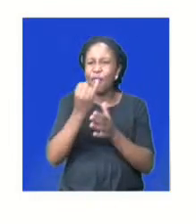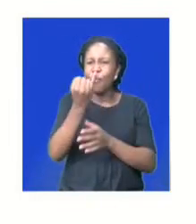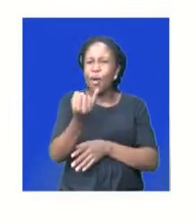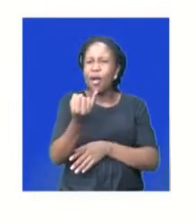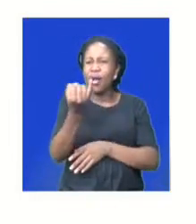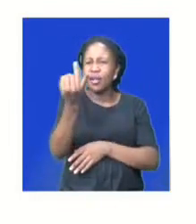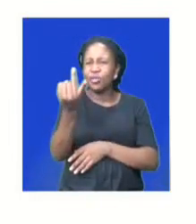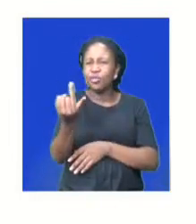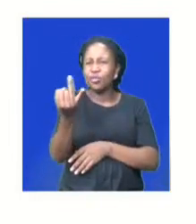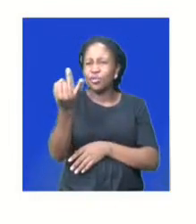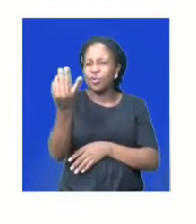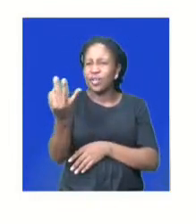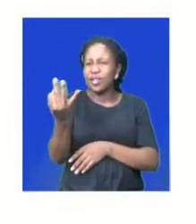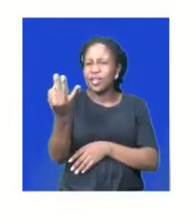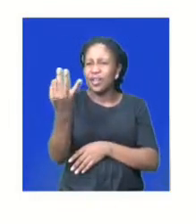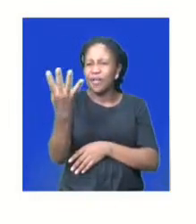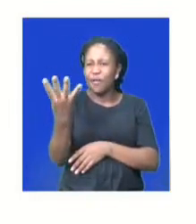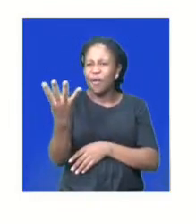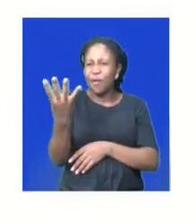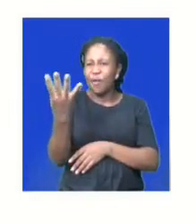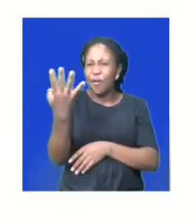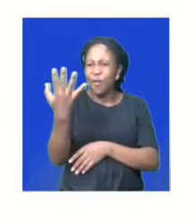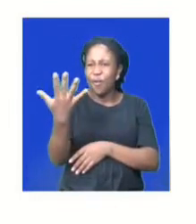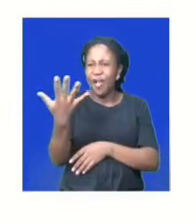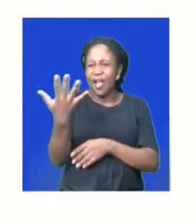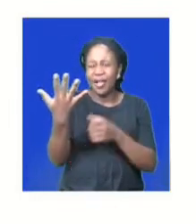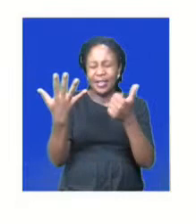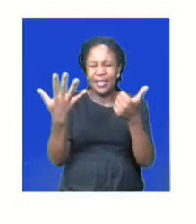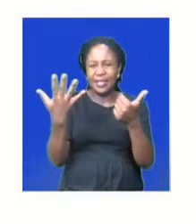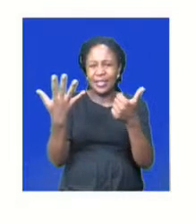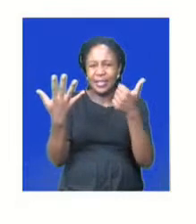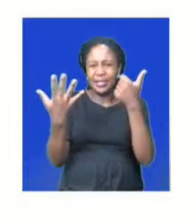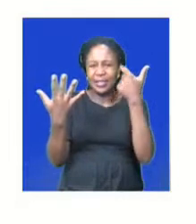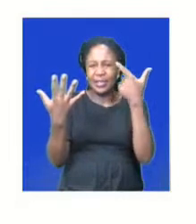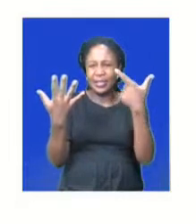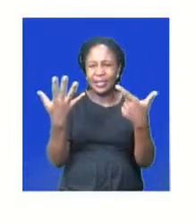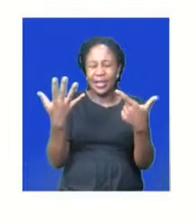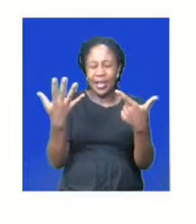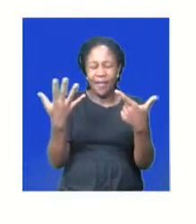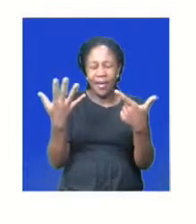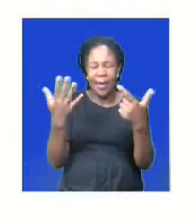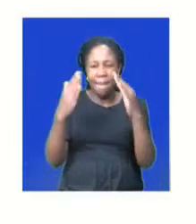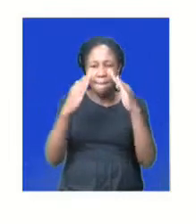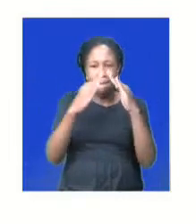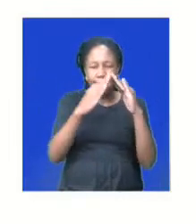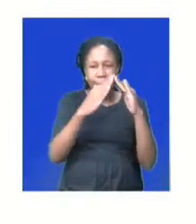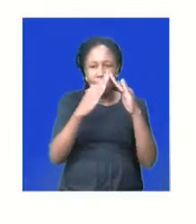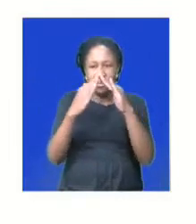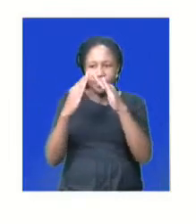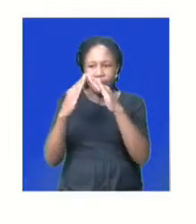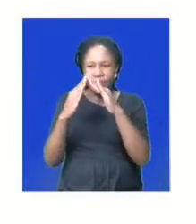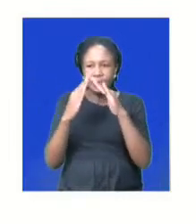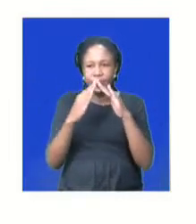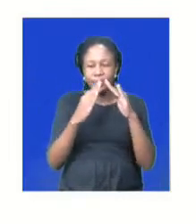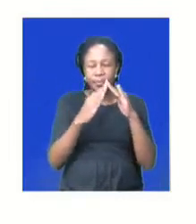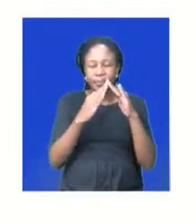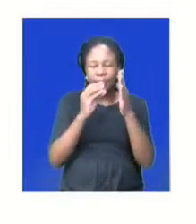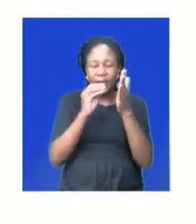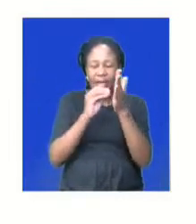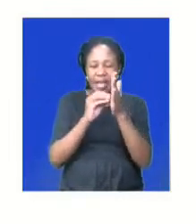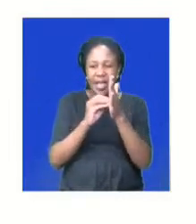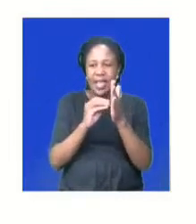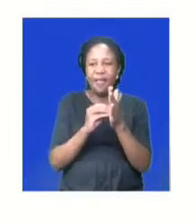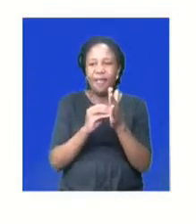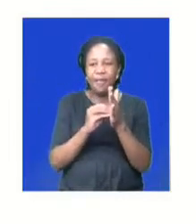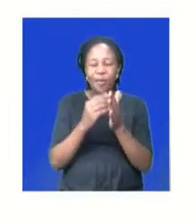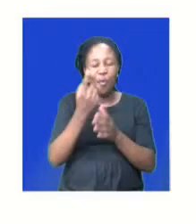2, 3, 4, 5, 6, and 7. There are 7